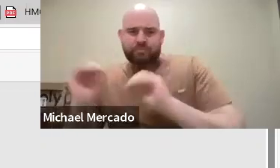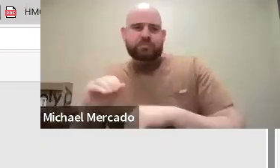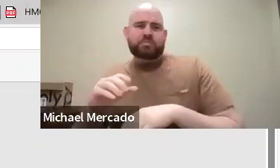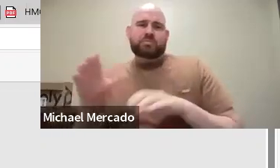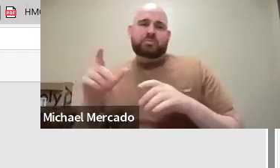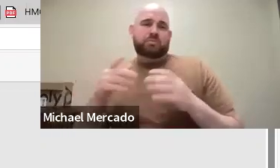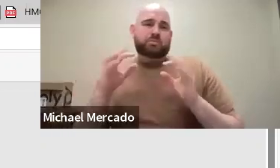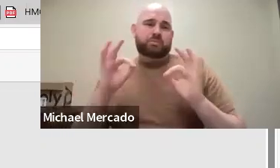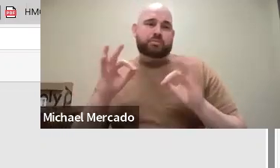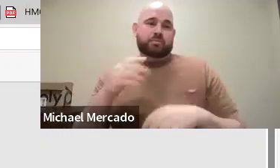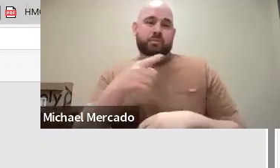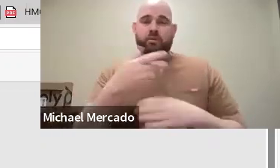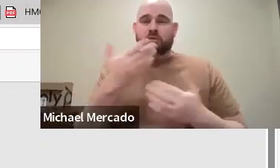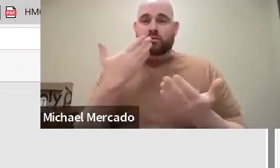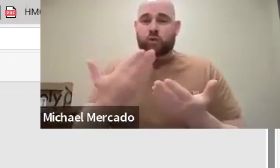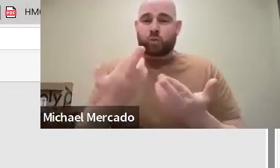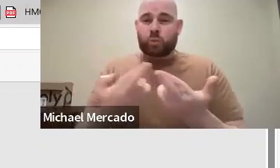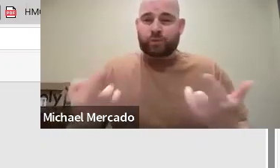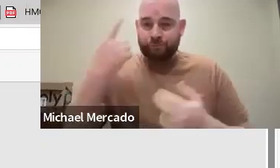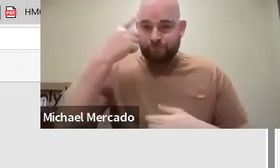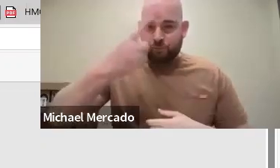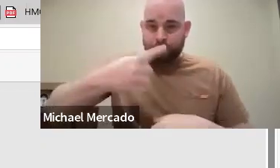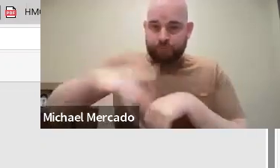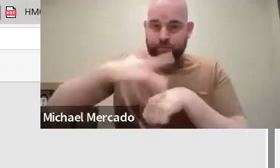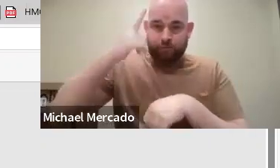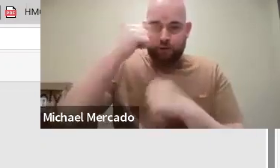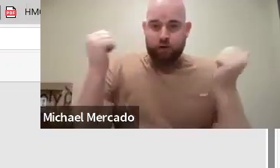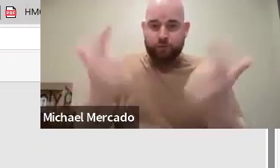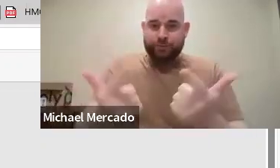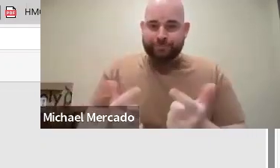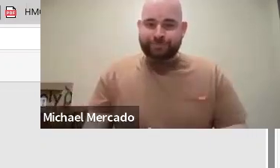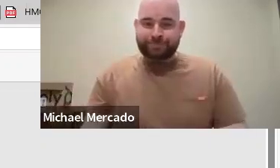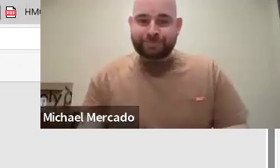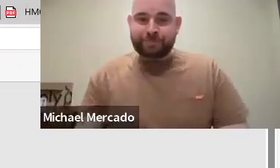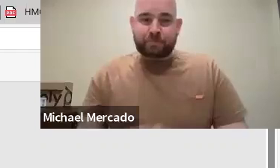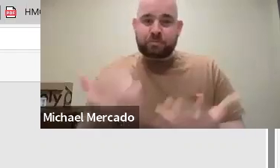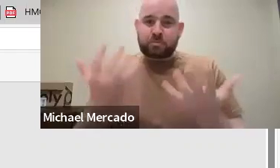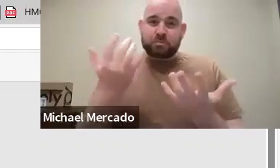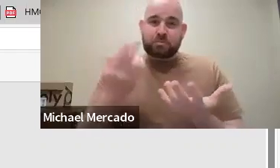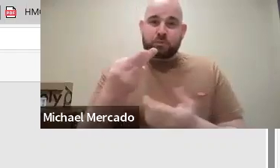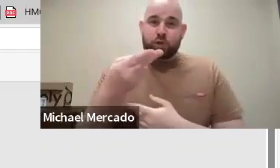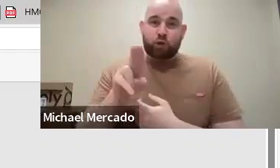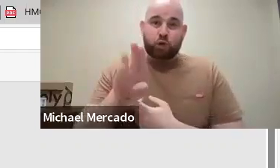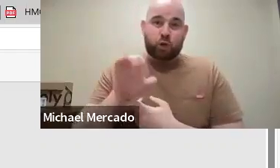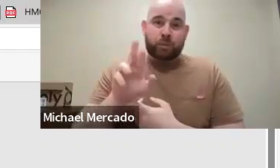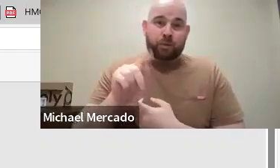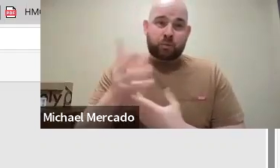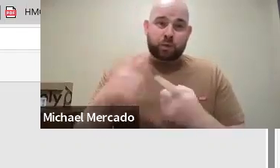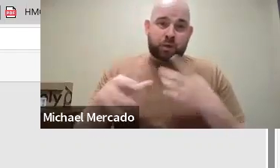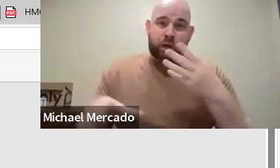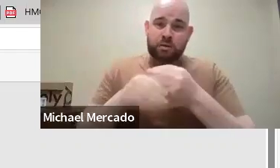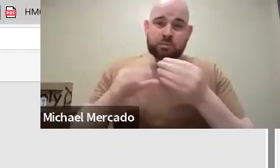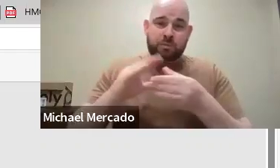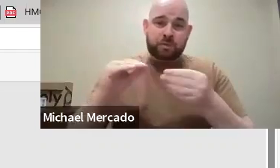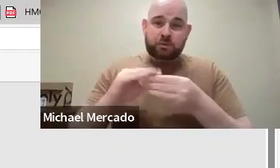cards. Hubert was able to work getting these all together. And this is a great resource that's available for everyone to